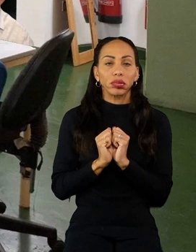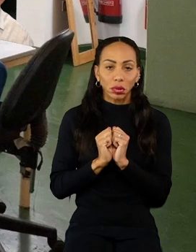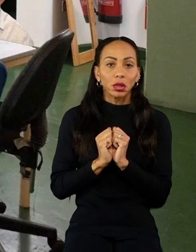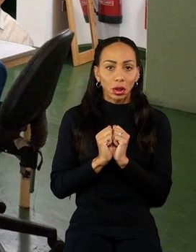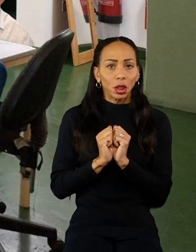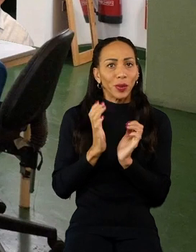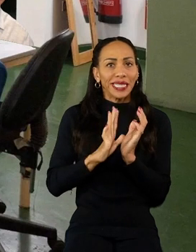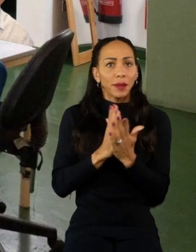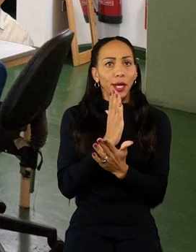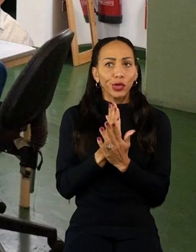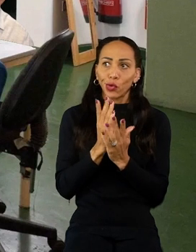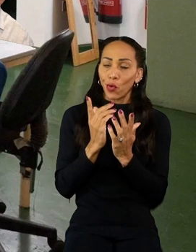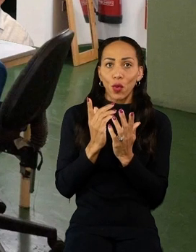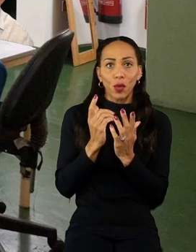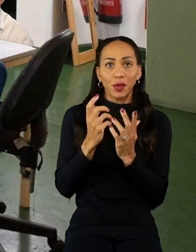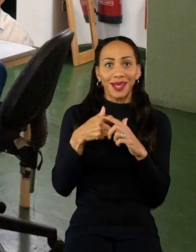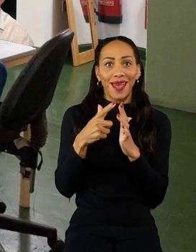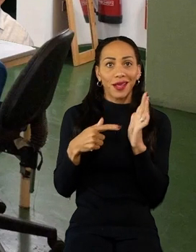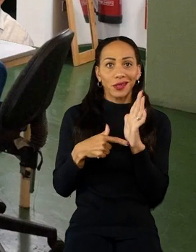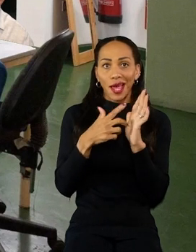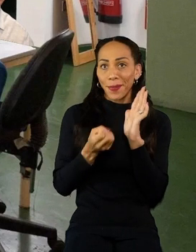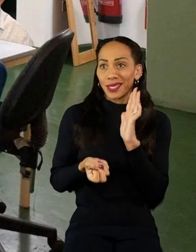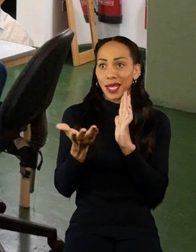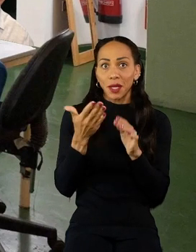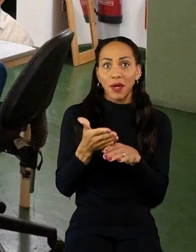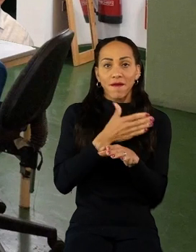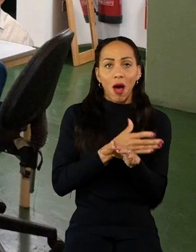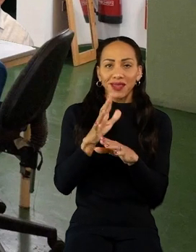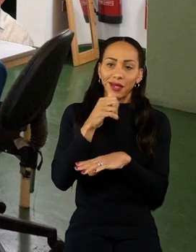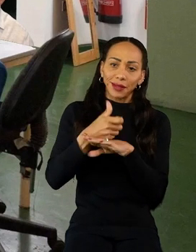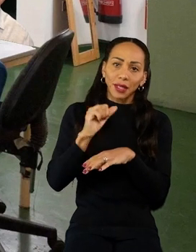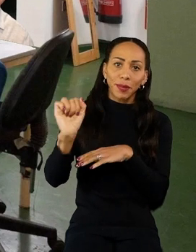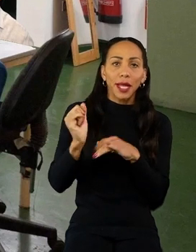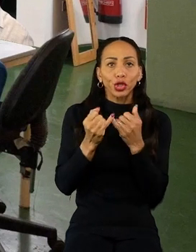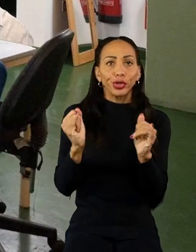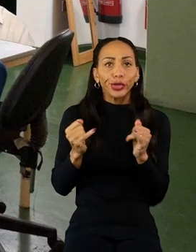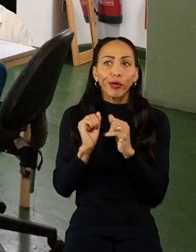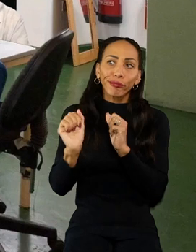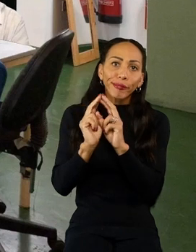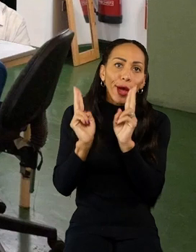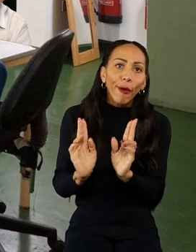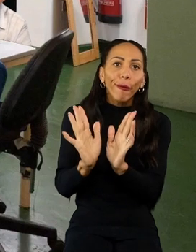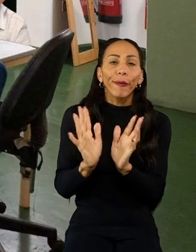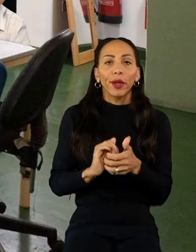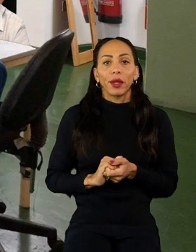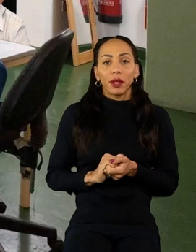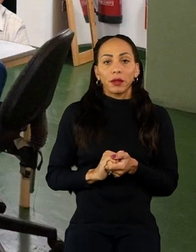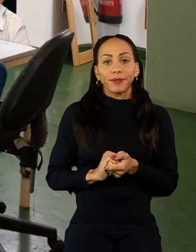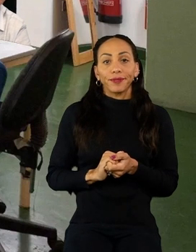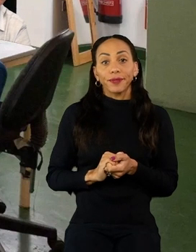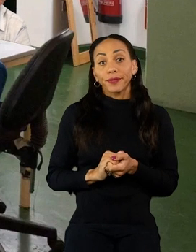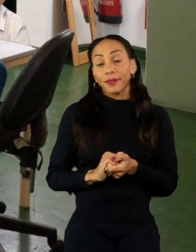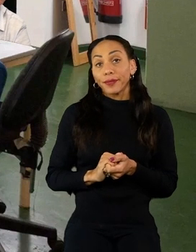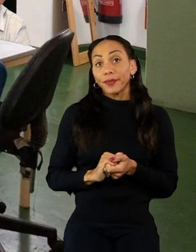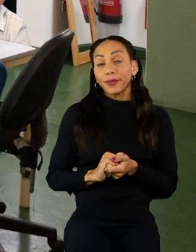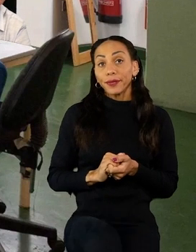have a green screen backdrop. And so we'd need to make sure they can get all that kit sent to them in advance, and they can set